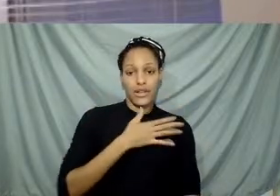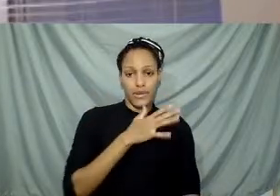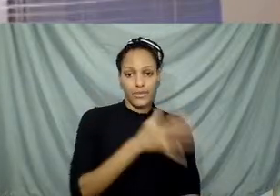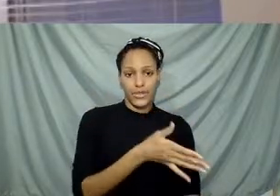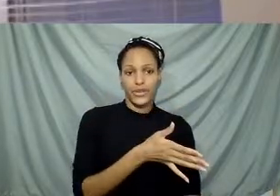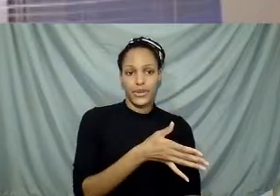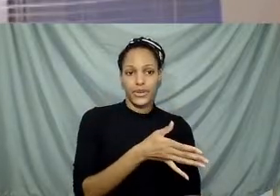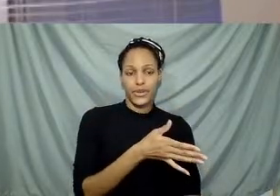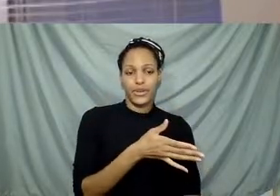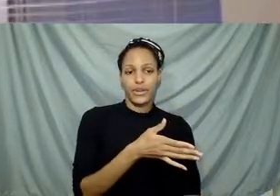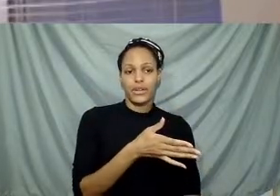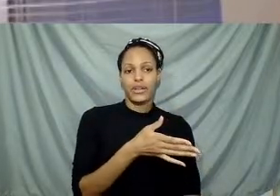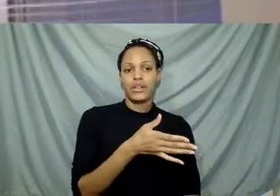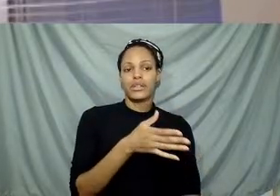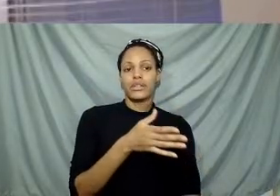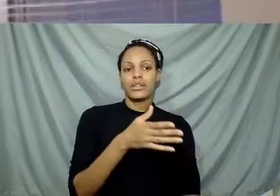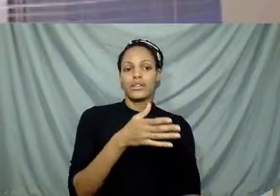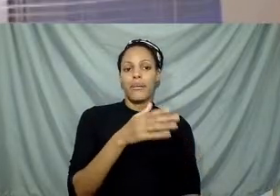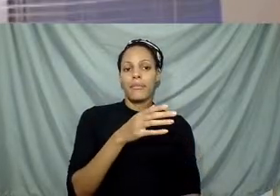She